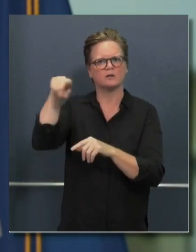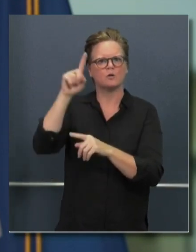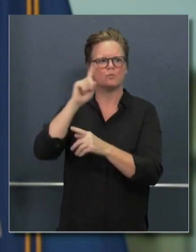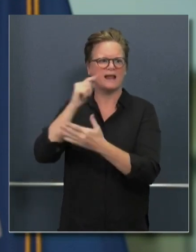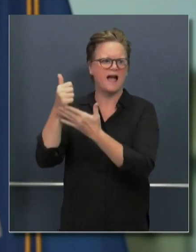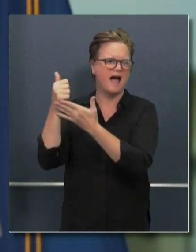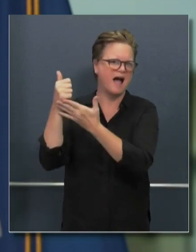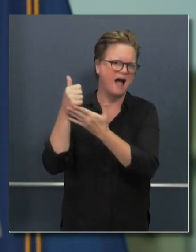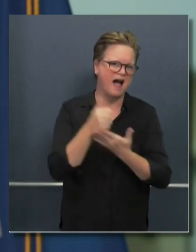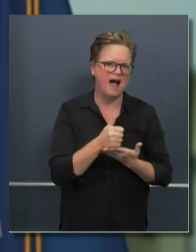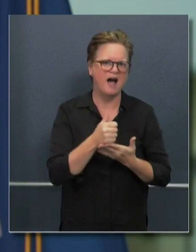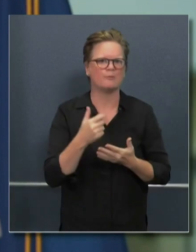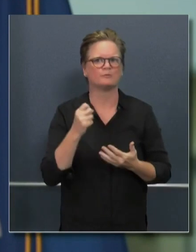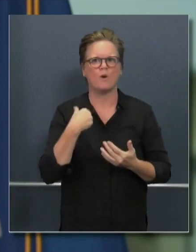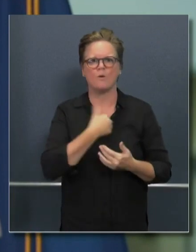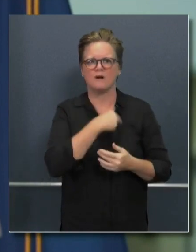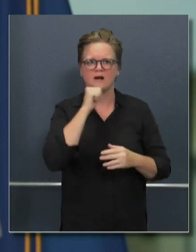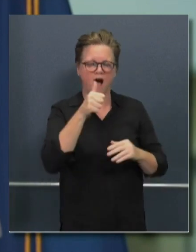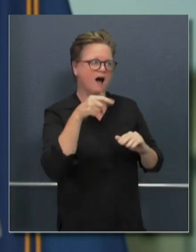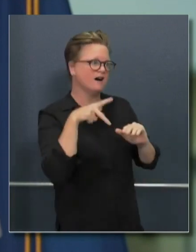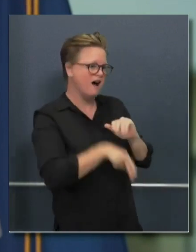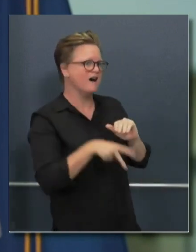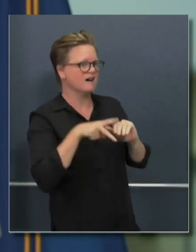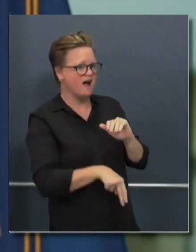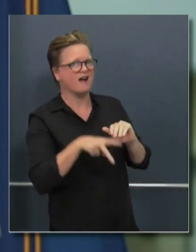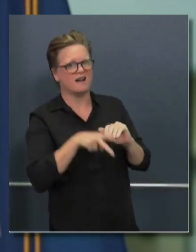level. Dave Lopez, CBS LA.